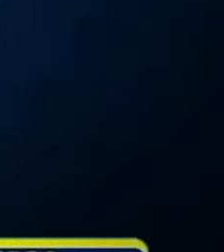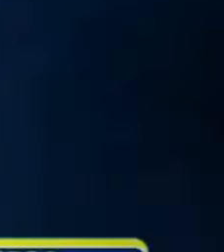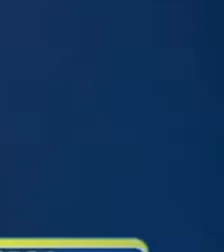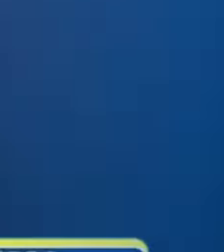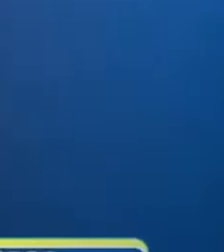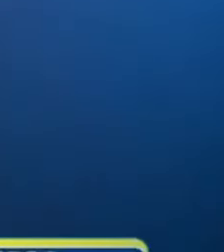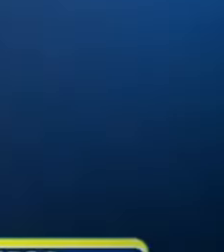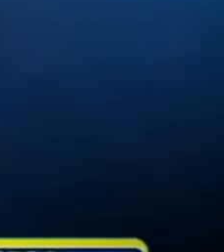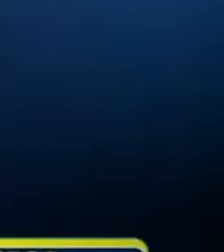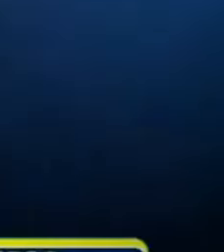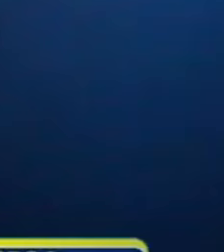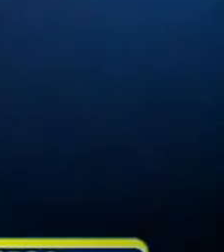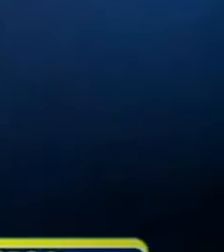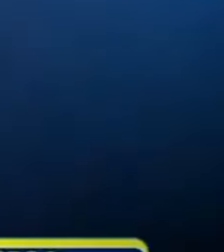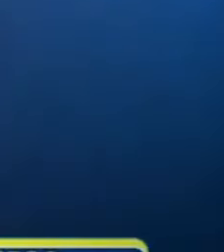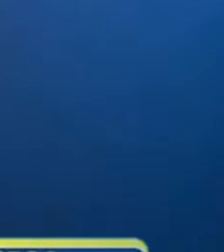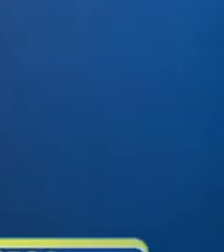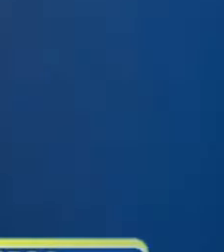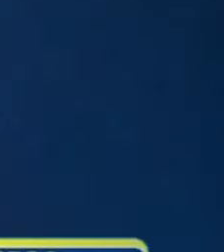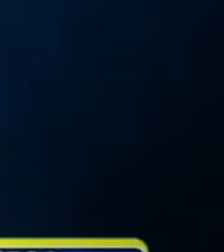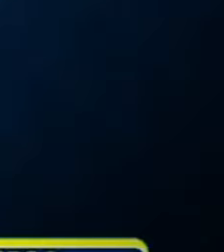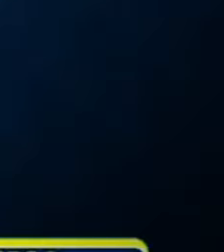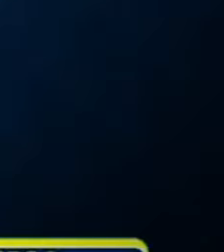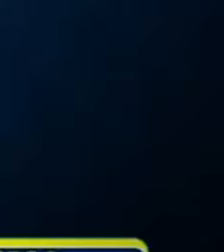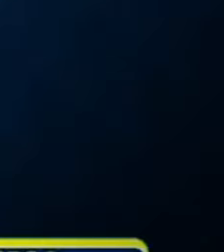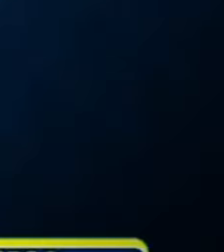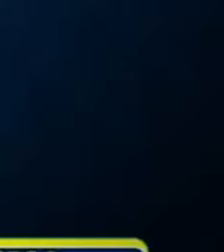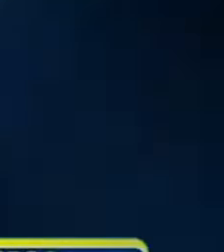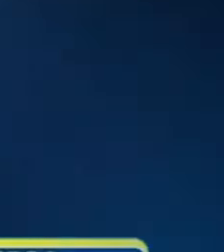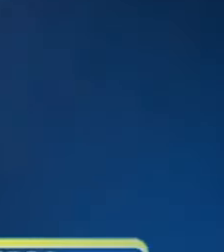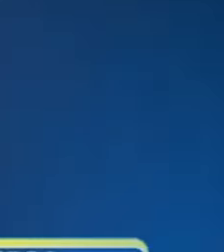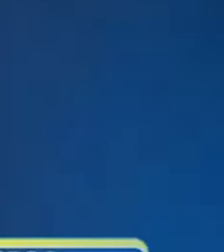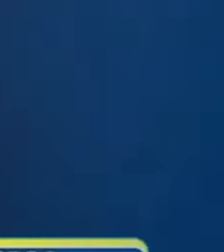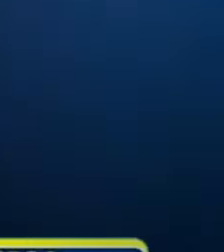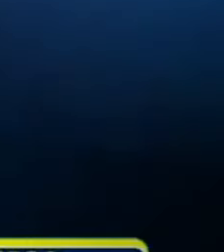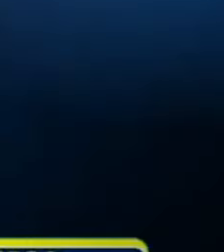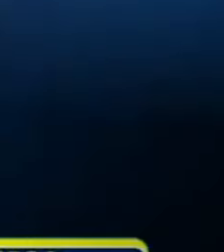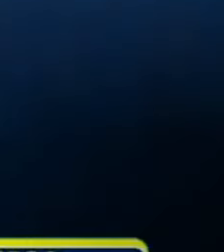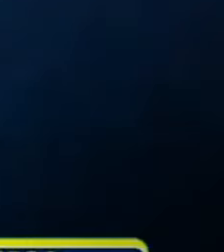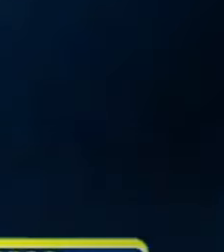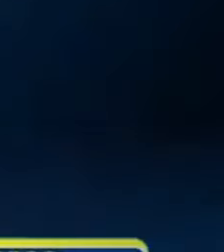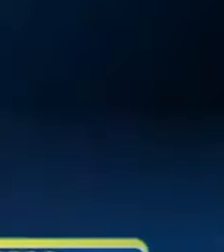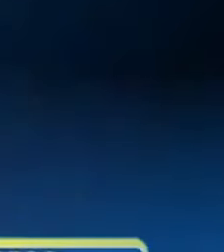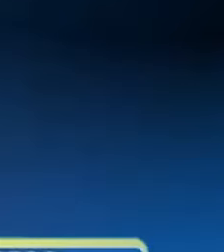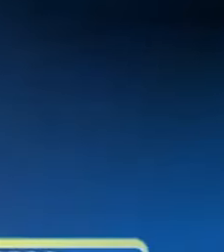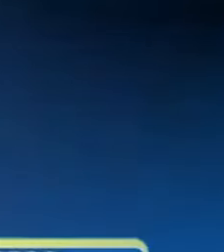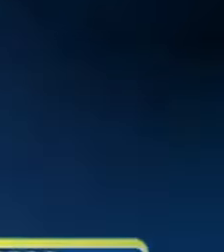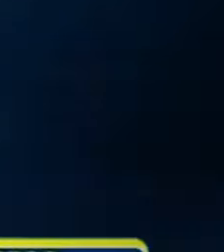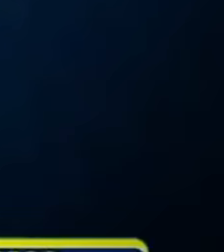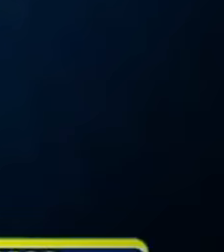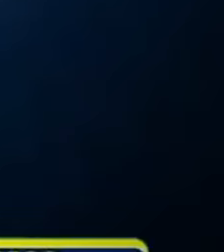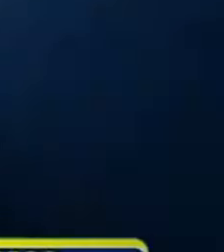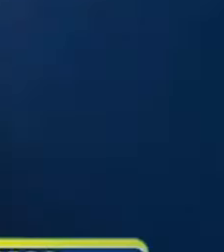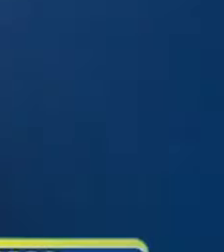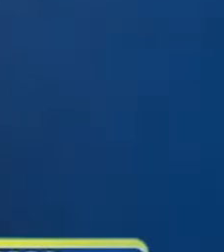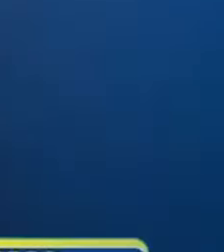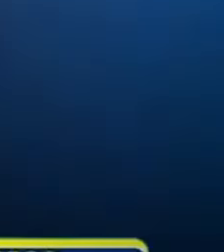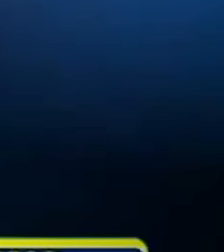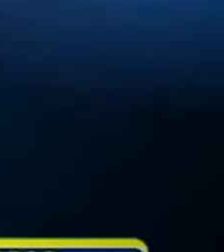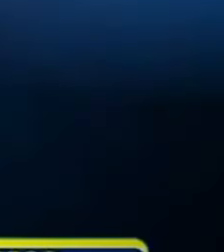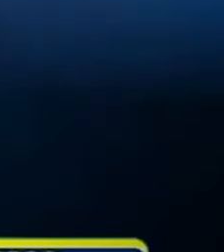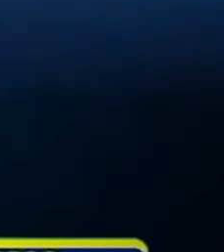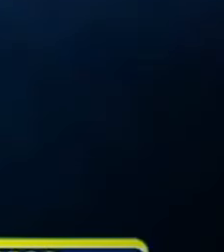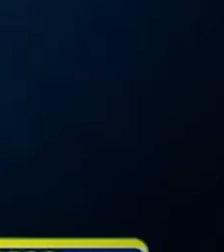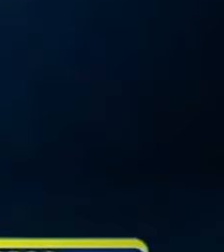be easy. He never promised us that the road will be